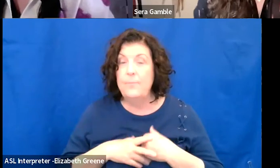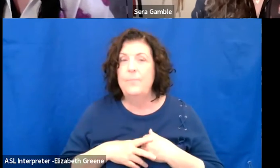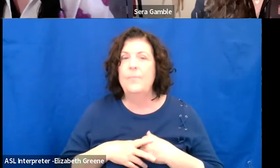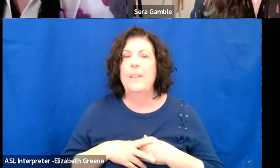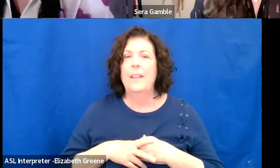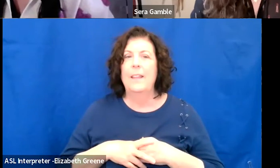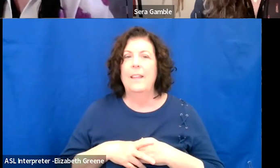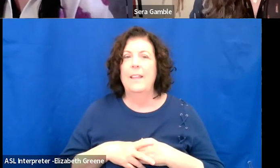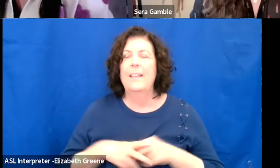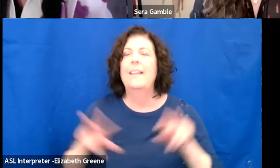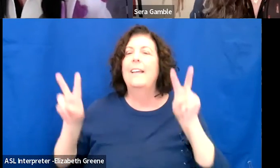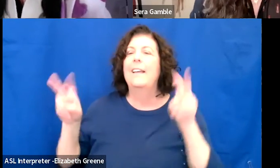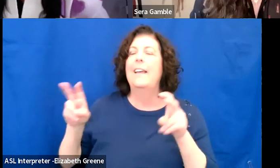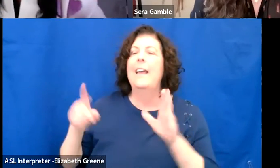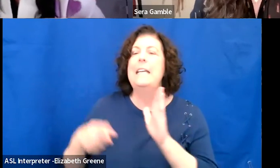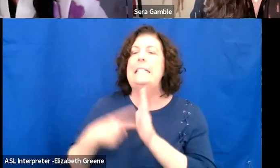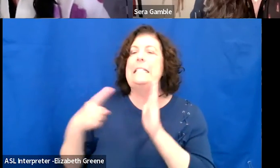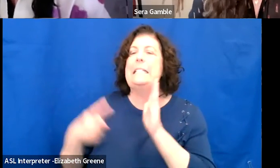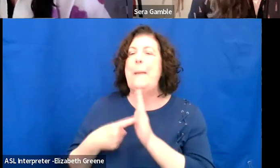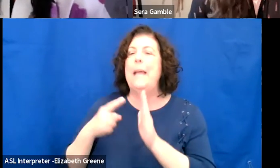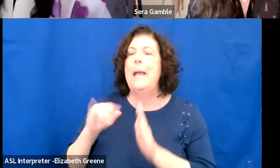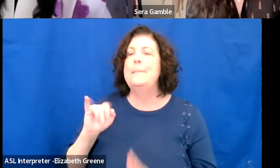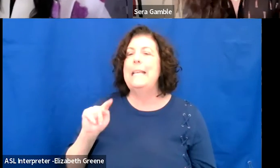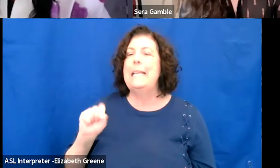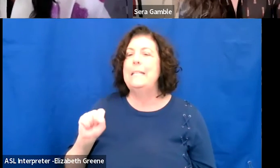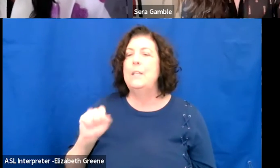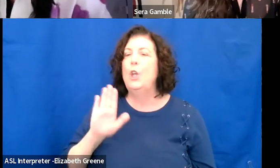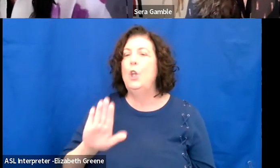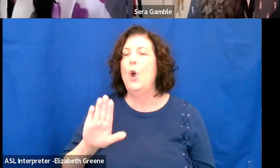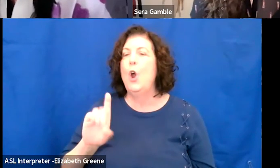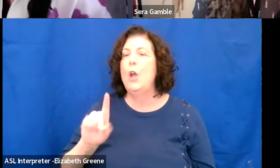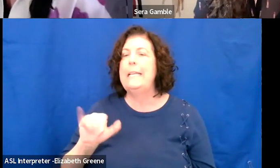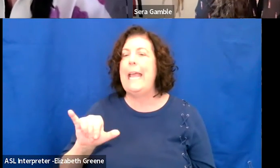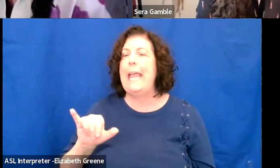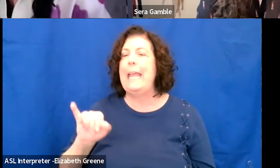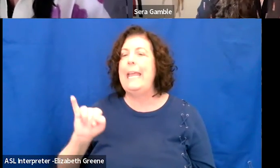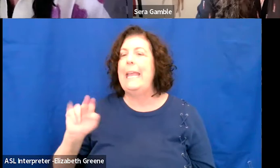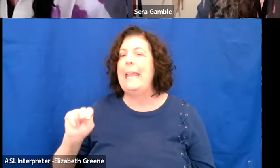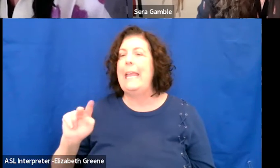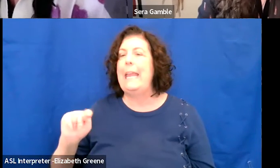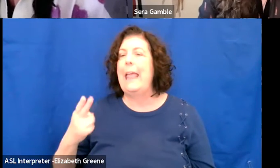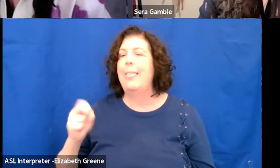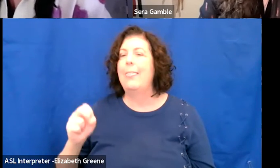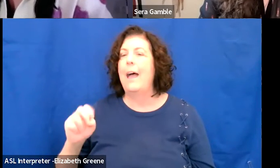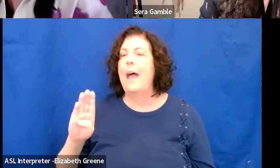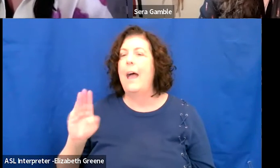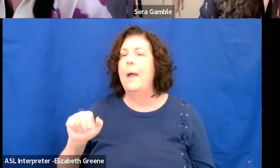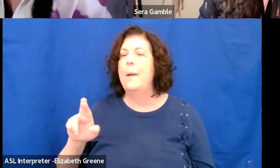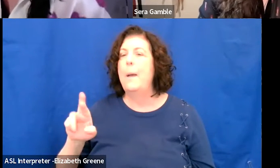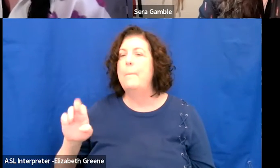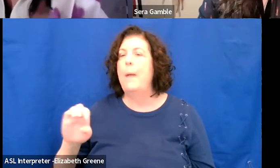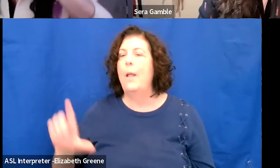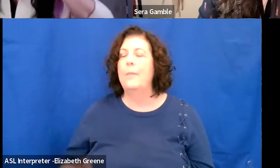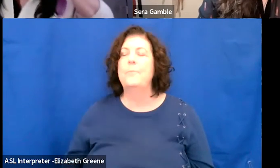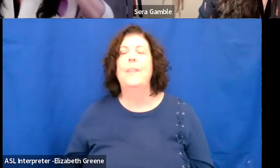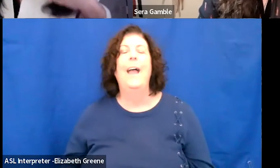Sometimes it's your day in the barrel. Oh, that's nice. That's nice. I heard one this week that made me laugh so hard. It was attributed to Jenji Cohan.